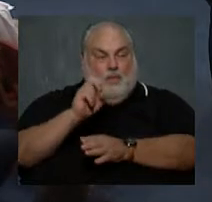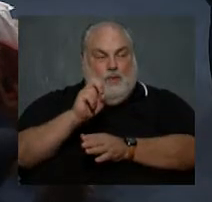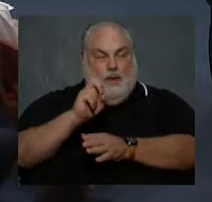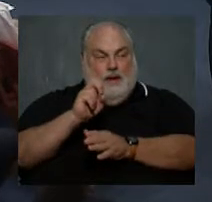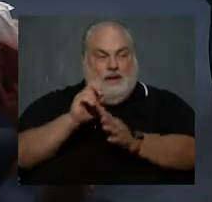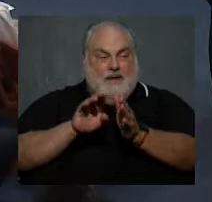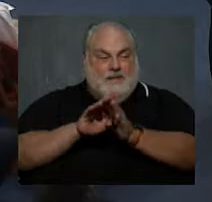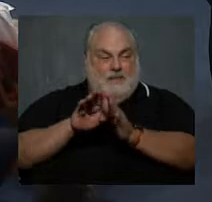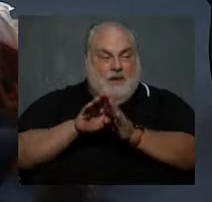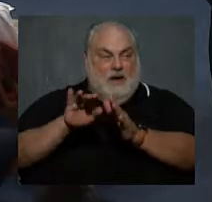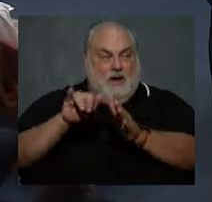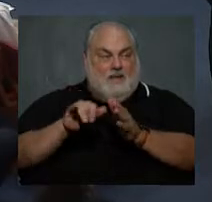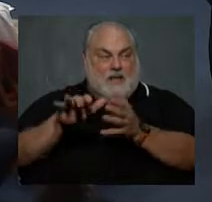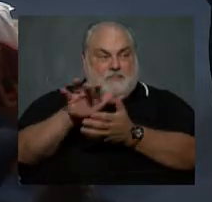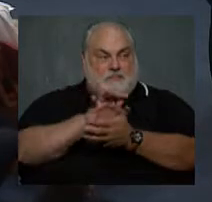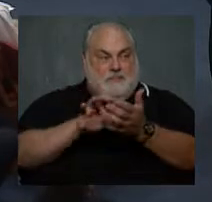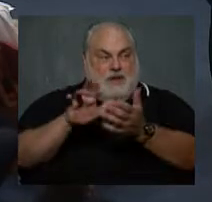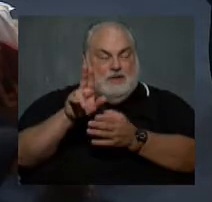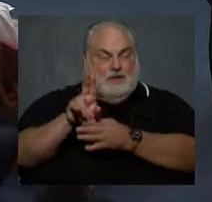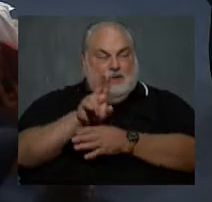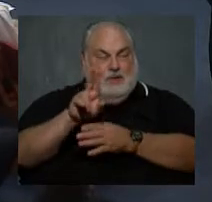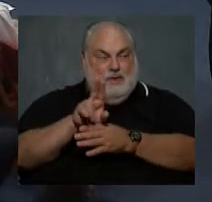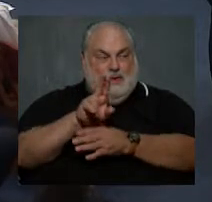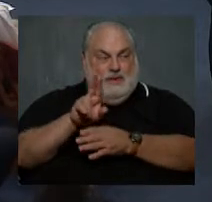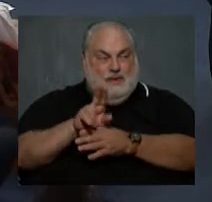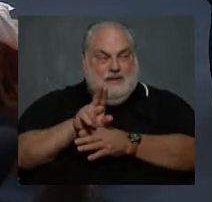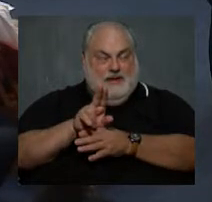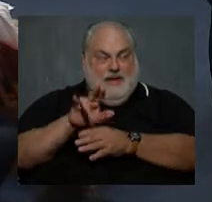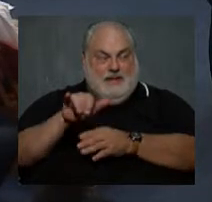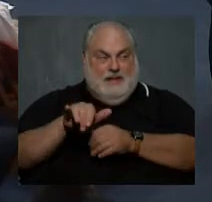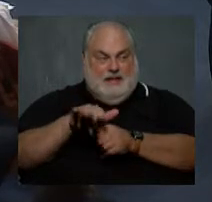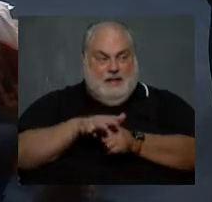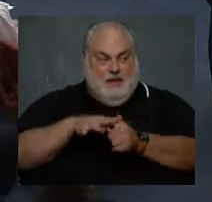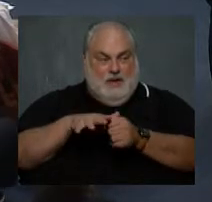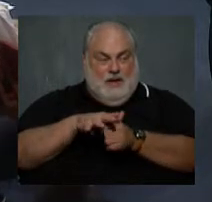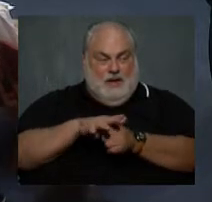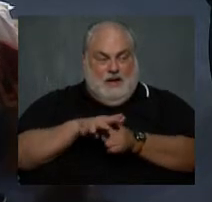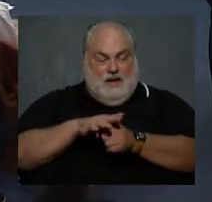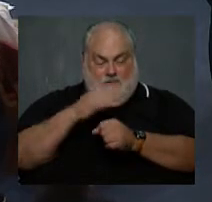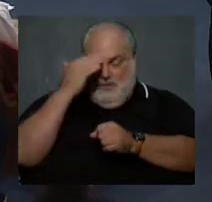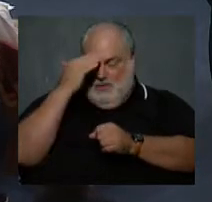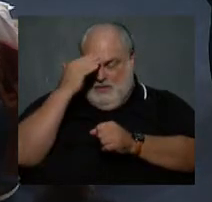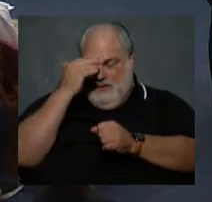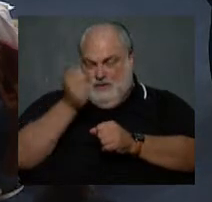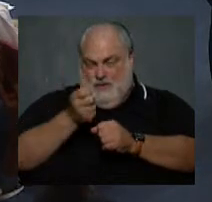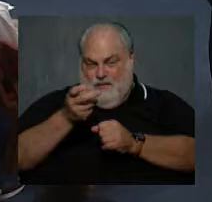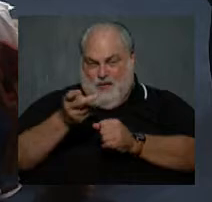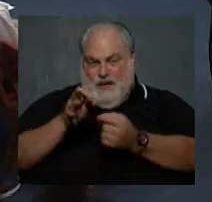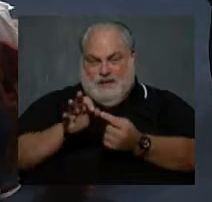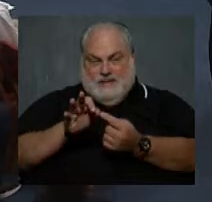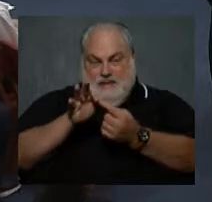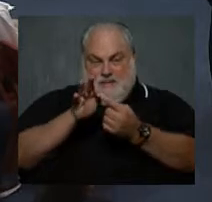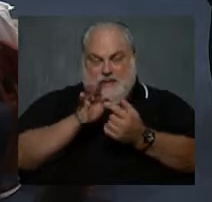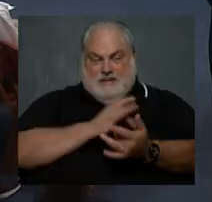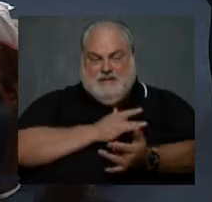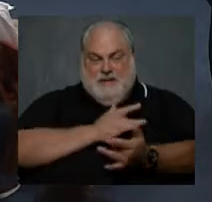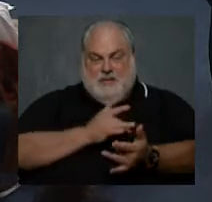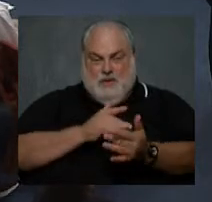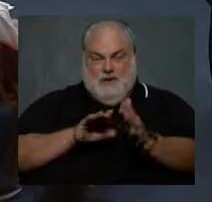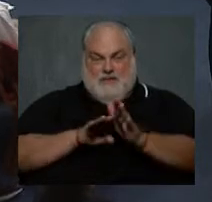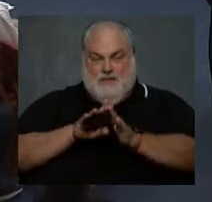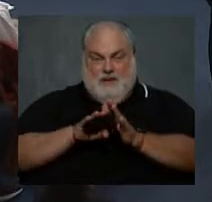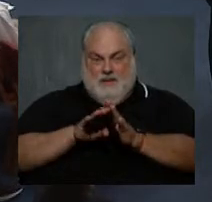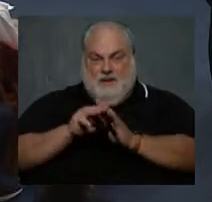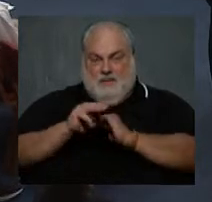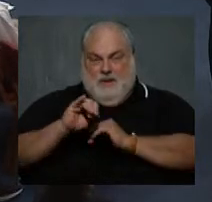allow the development of a mixed-use development at this location, although there are exceptions listed from the typical development standards